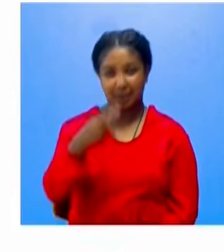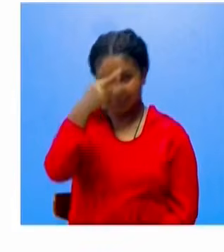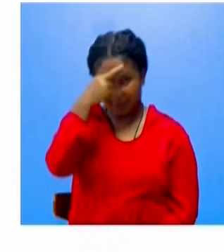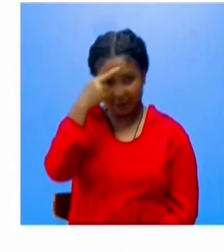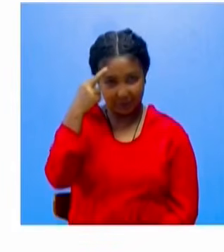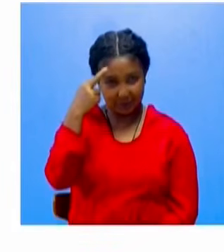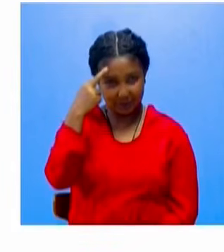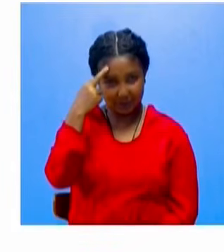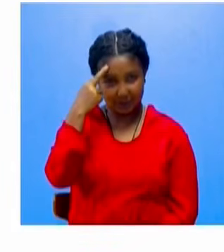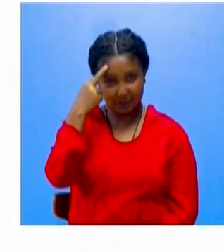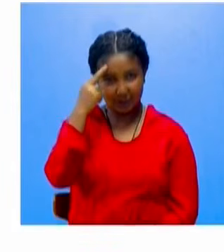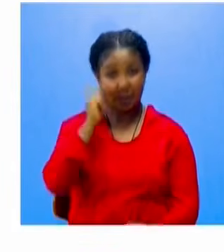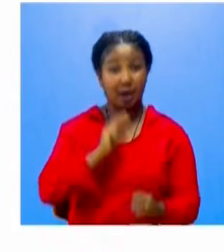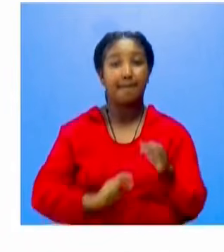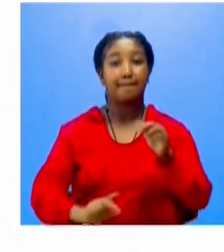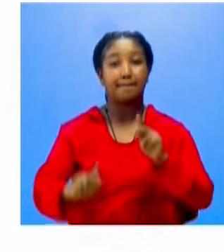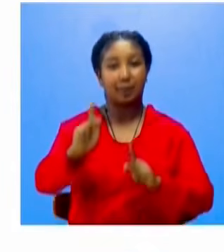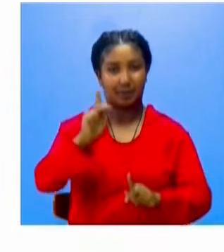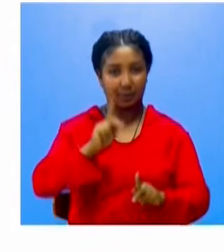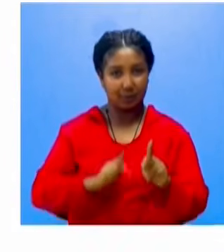Because people